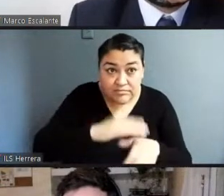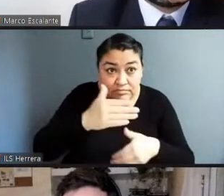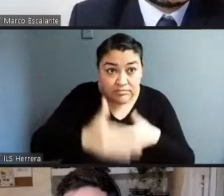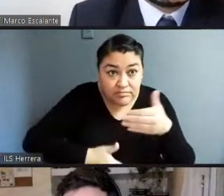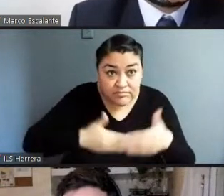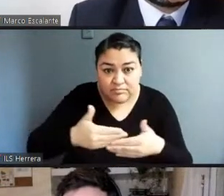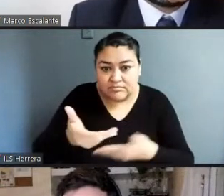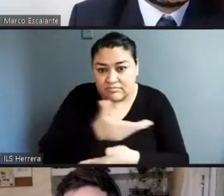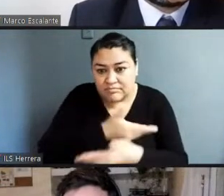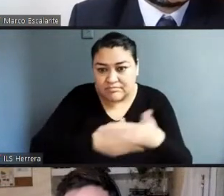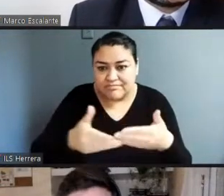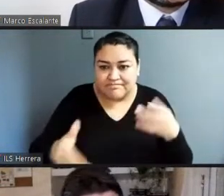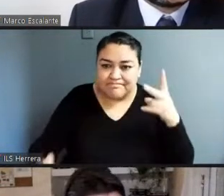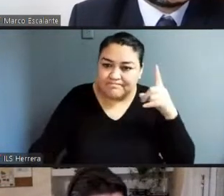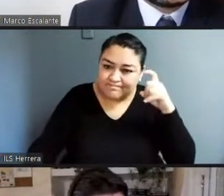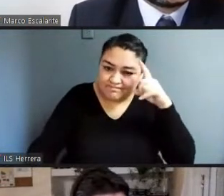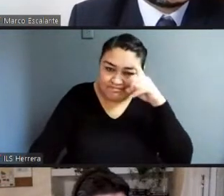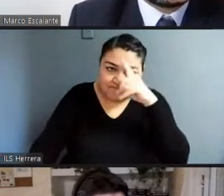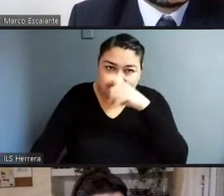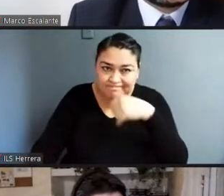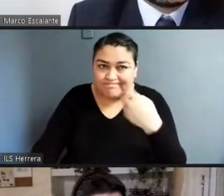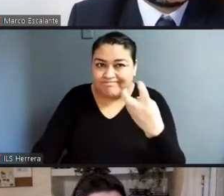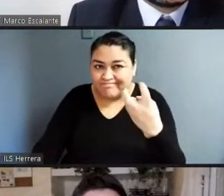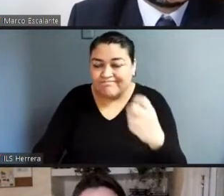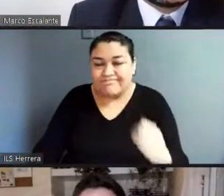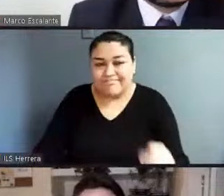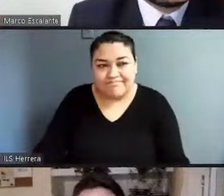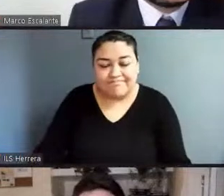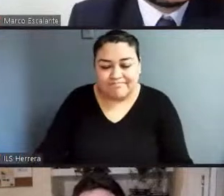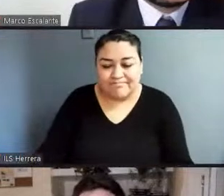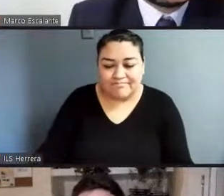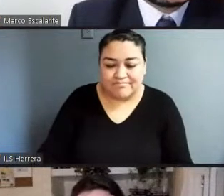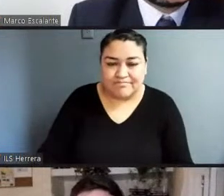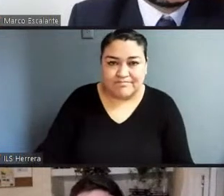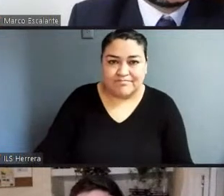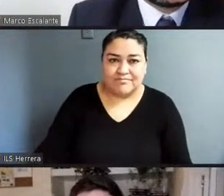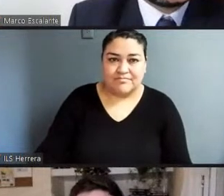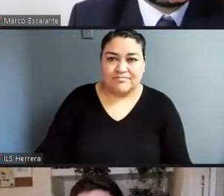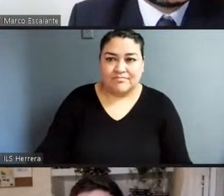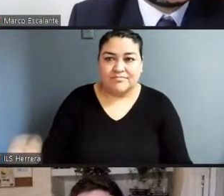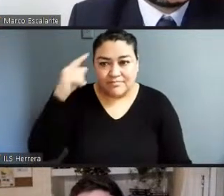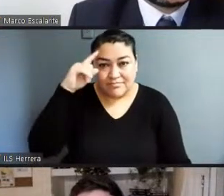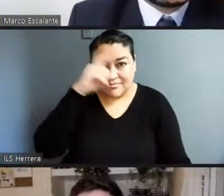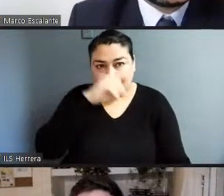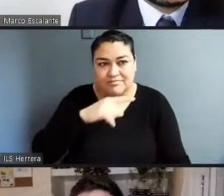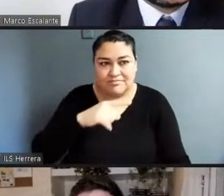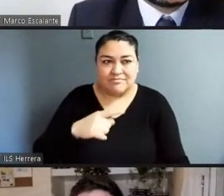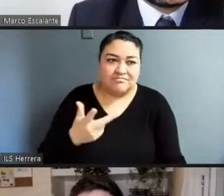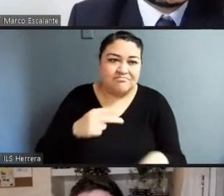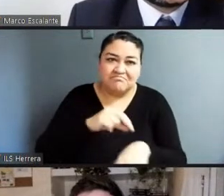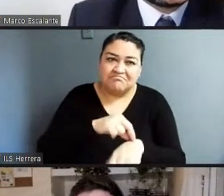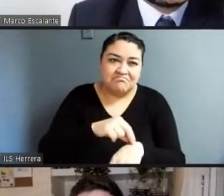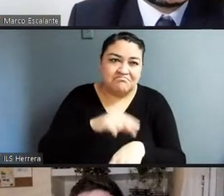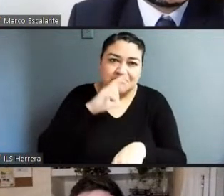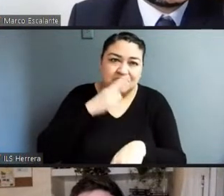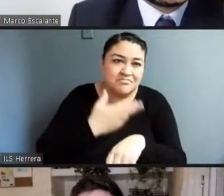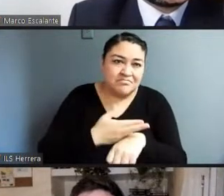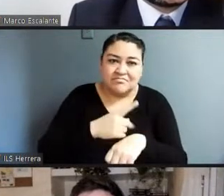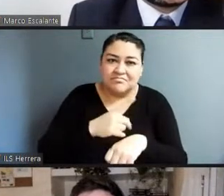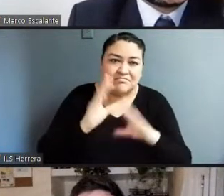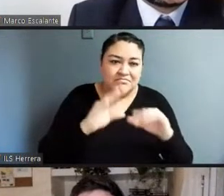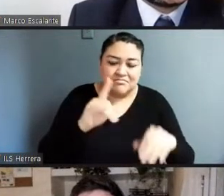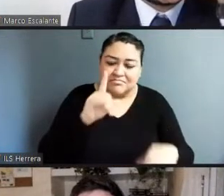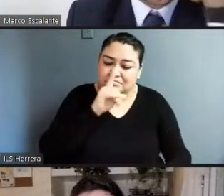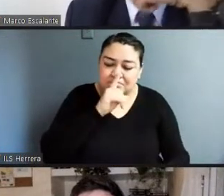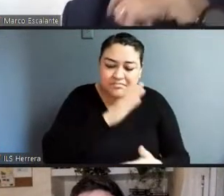teams that can take care of the community. This is due to difficulties that are